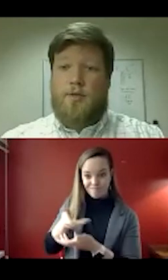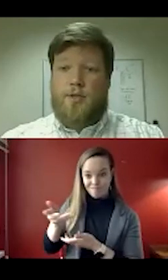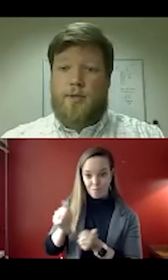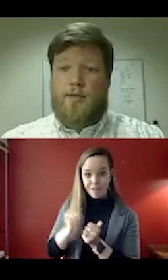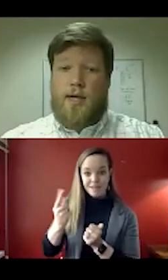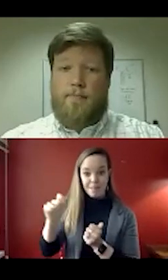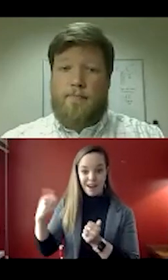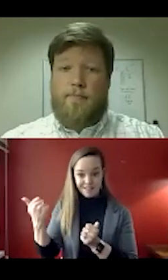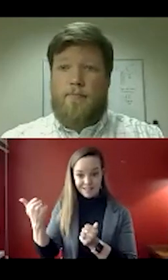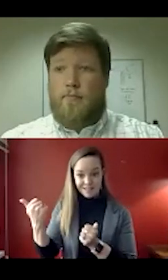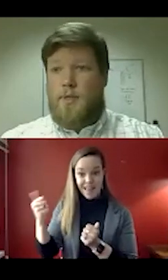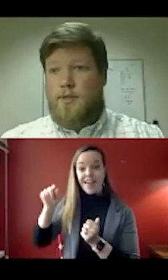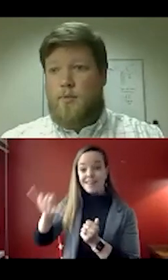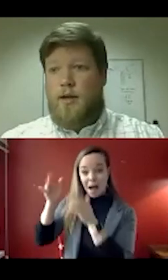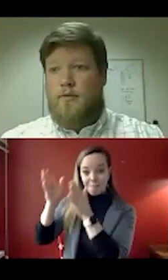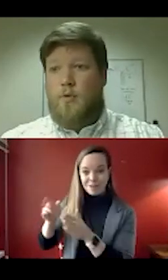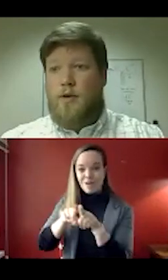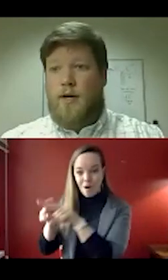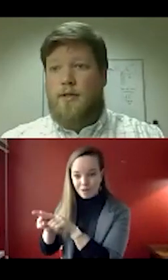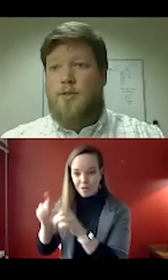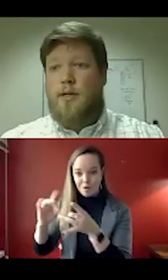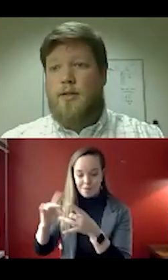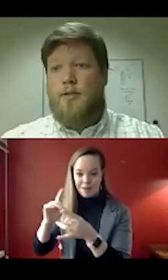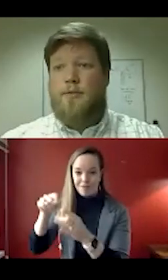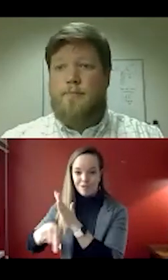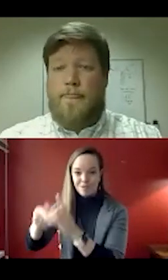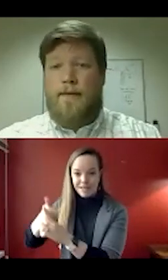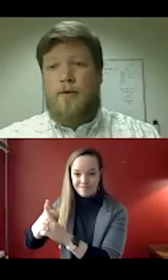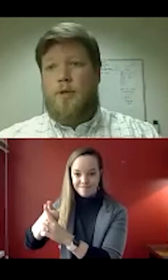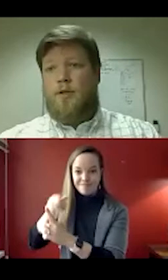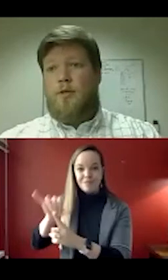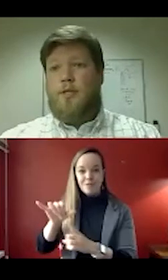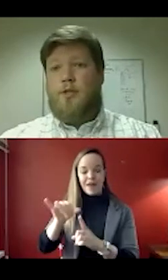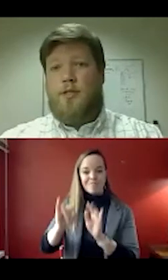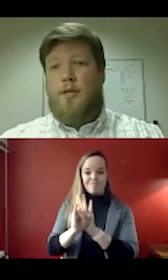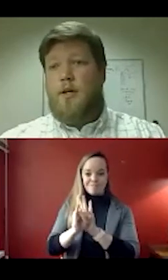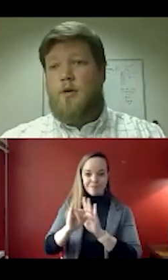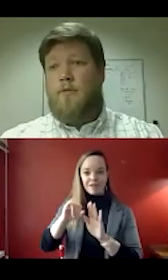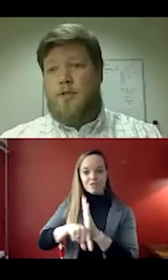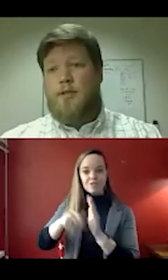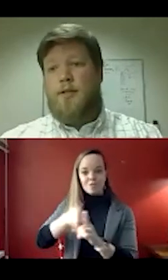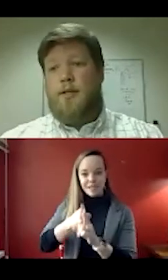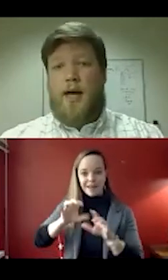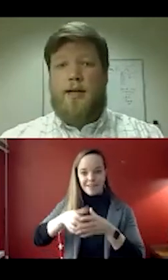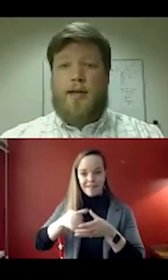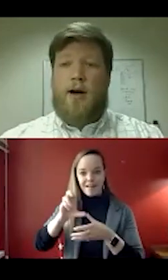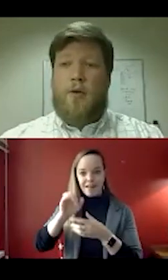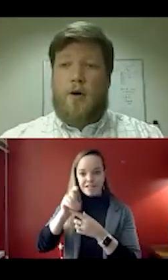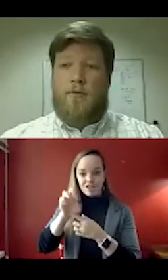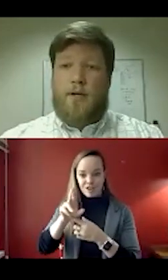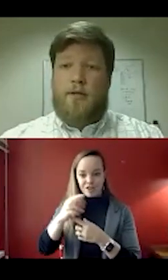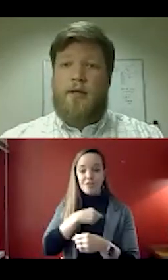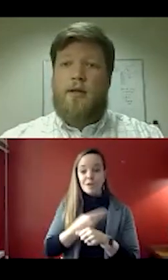else who was doing the same. This is a way of quantifying suicide clusters. We can use the assortativity coefficient to ask